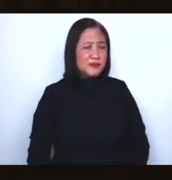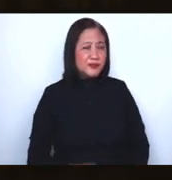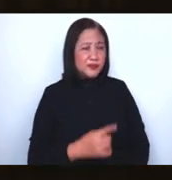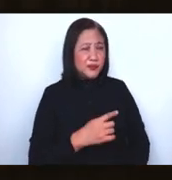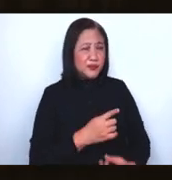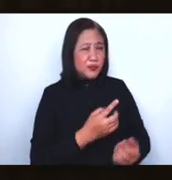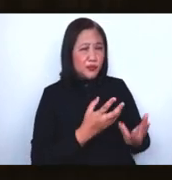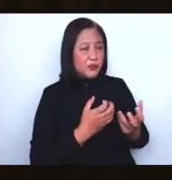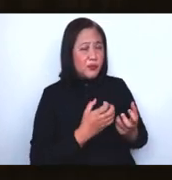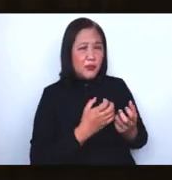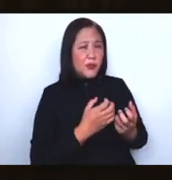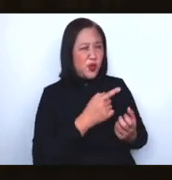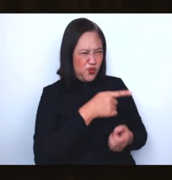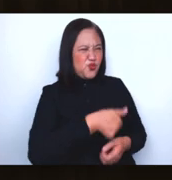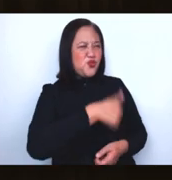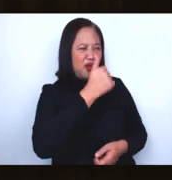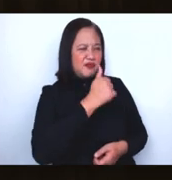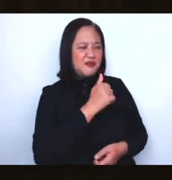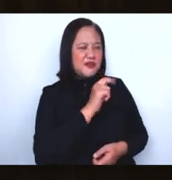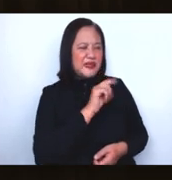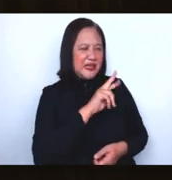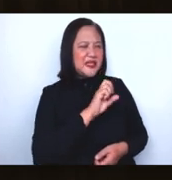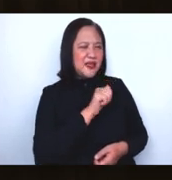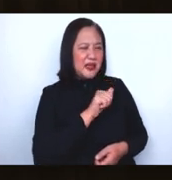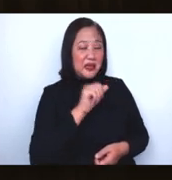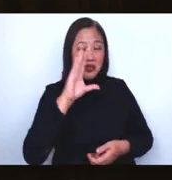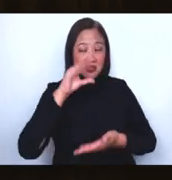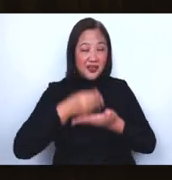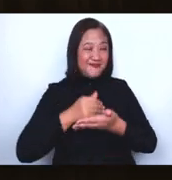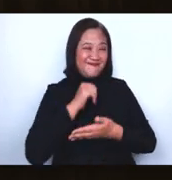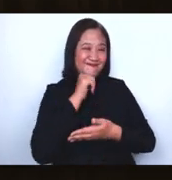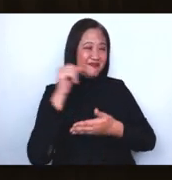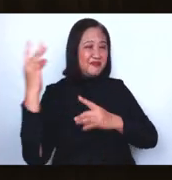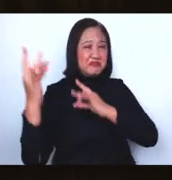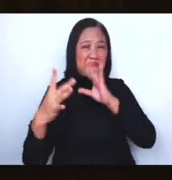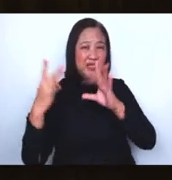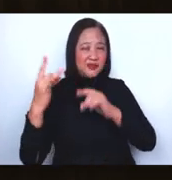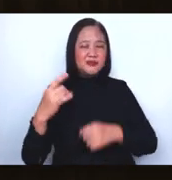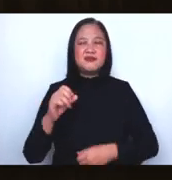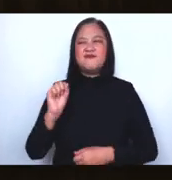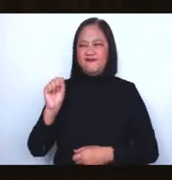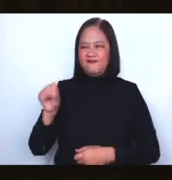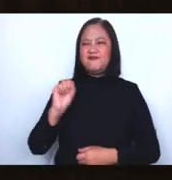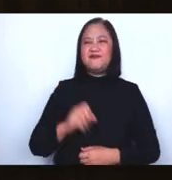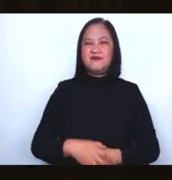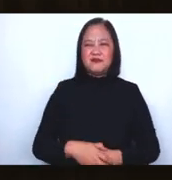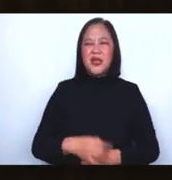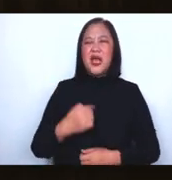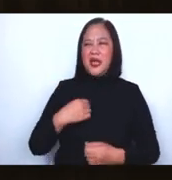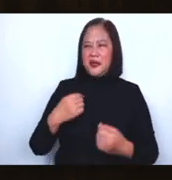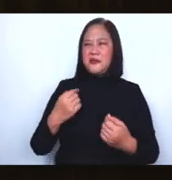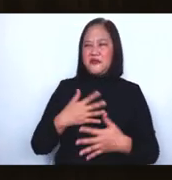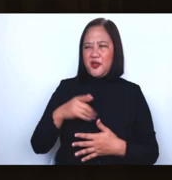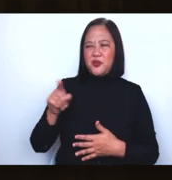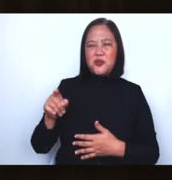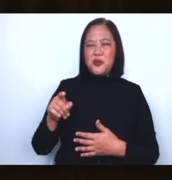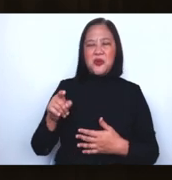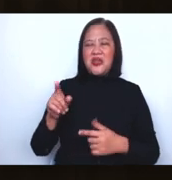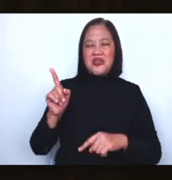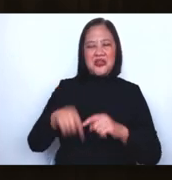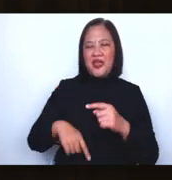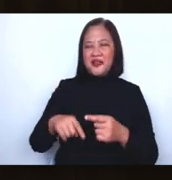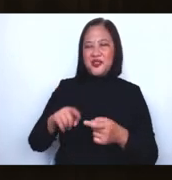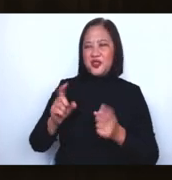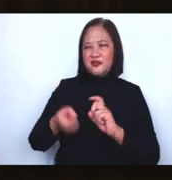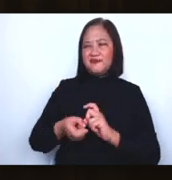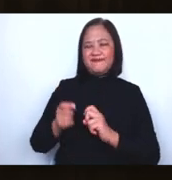Well, you've won, Maria Teresa. Our son doesn't recognize me anymore. I'm afraid then that nothing